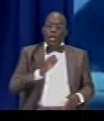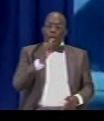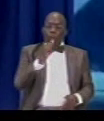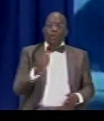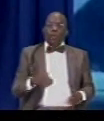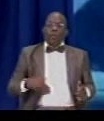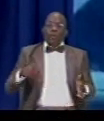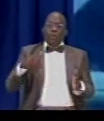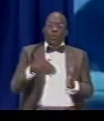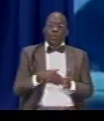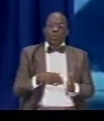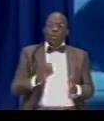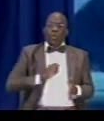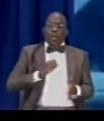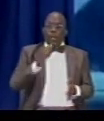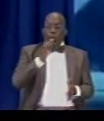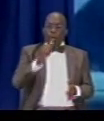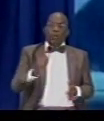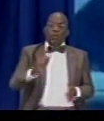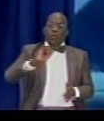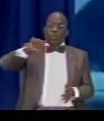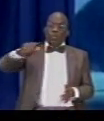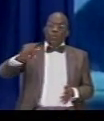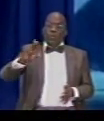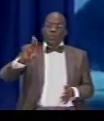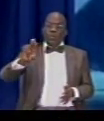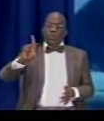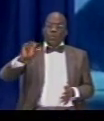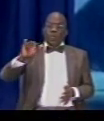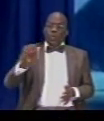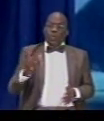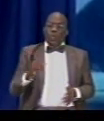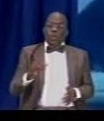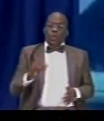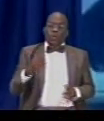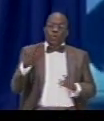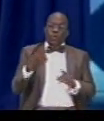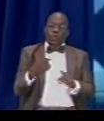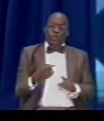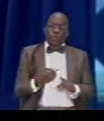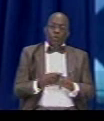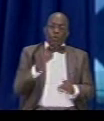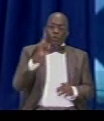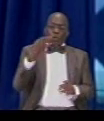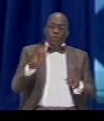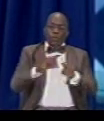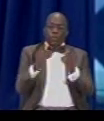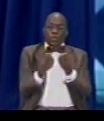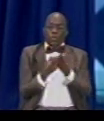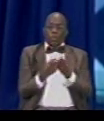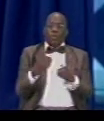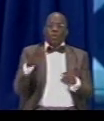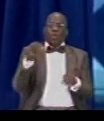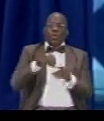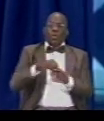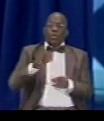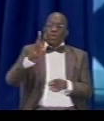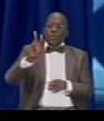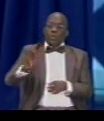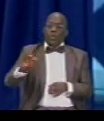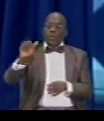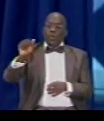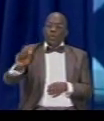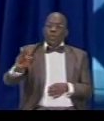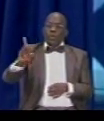I'm Juliet Ukegu from Deco District, Deco Group, Warri Region,